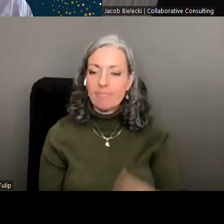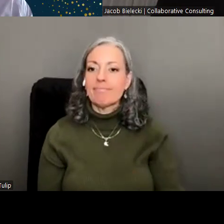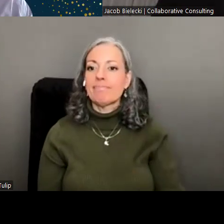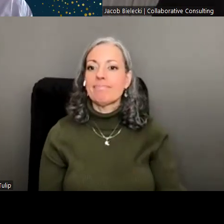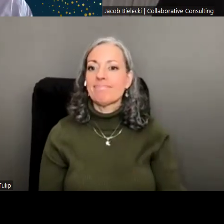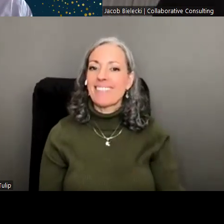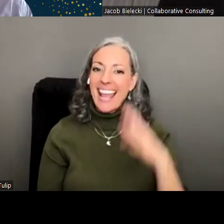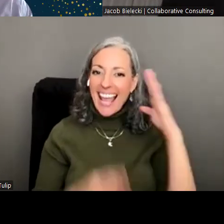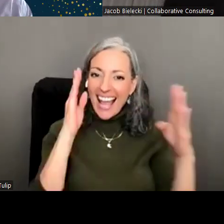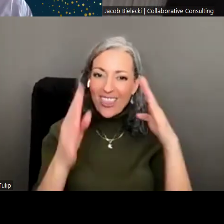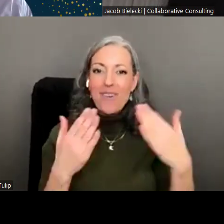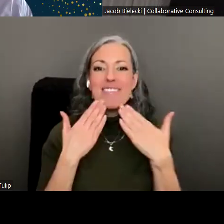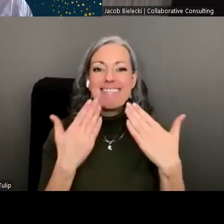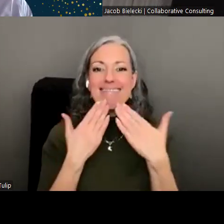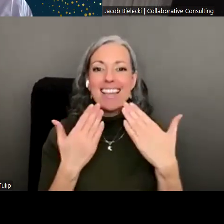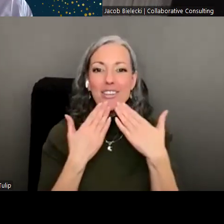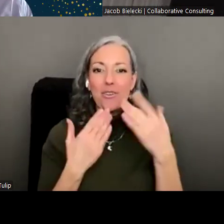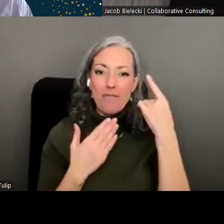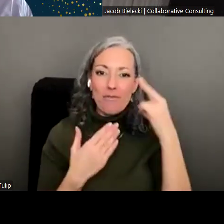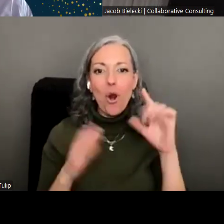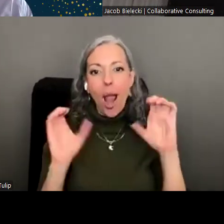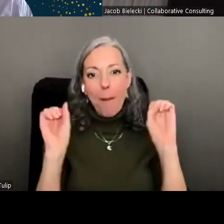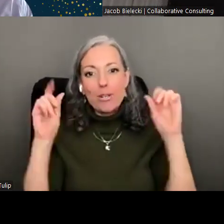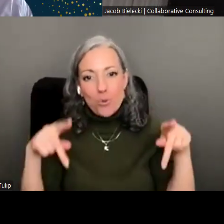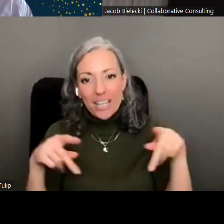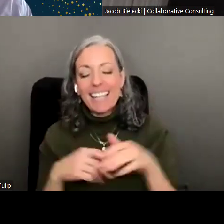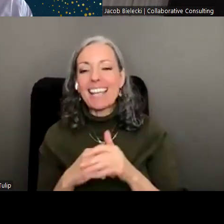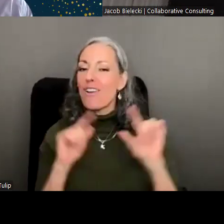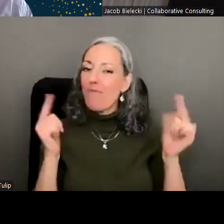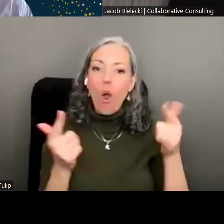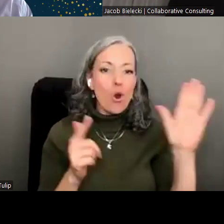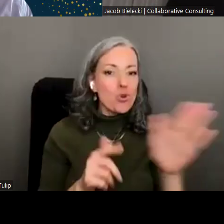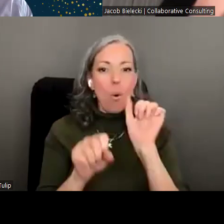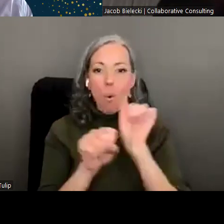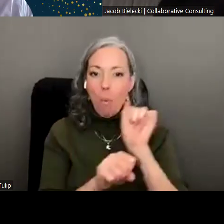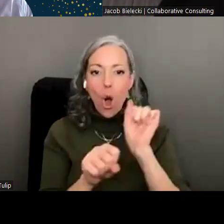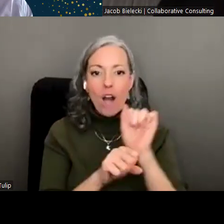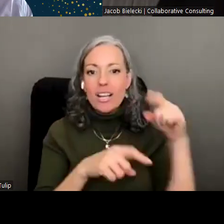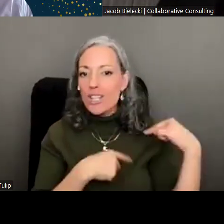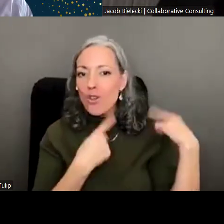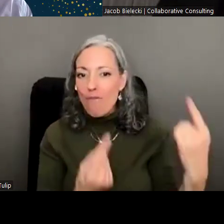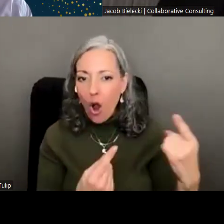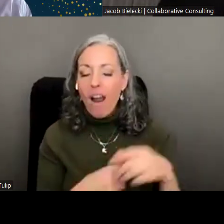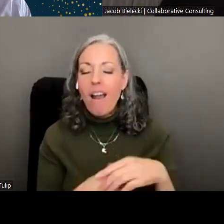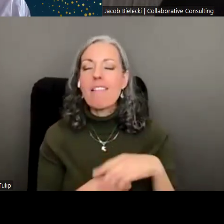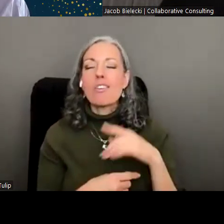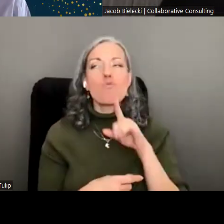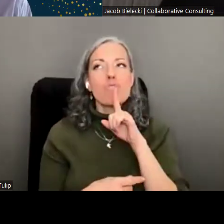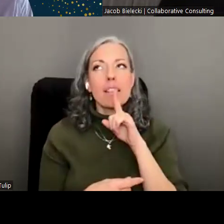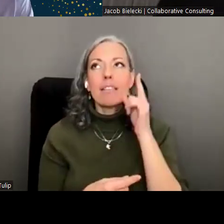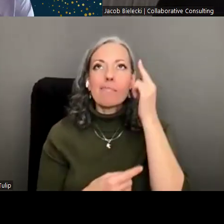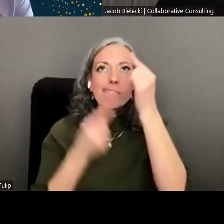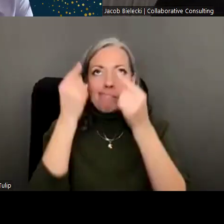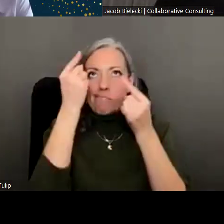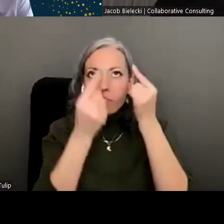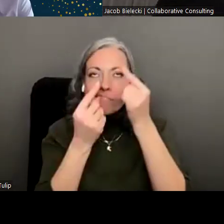Hi there. Thank you for this opportunity and for all the work that was done. It's been very thoughtful, and